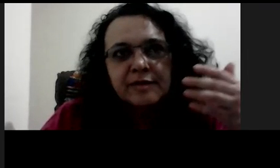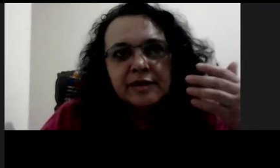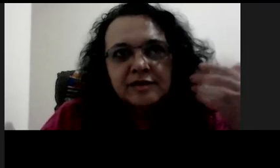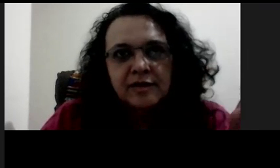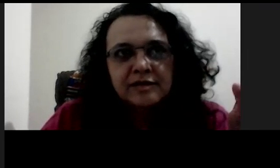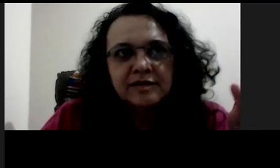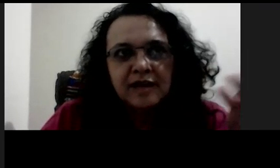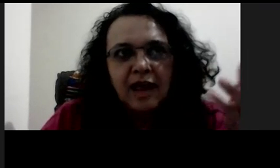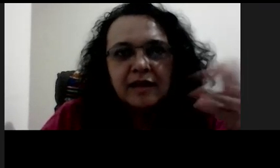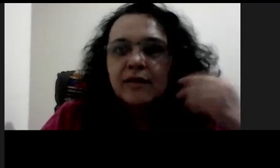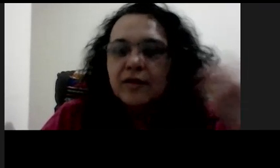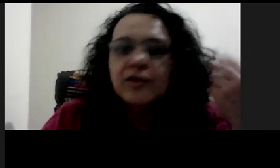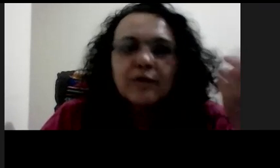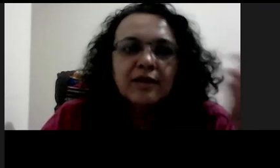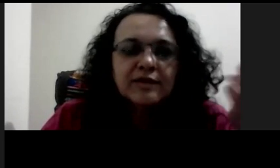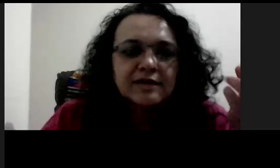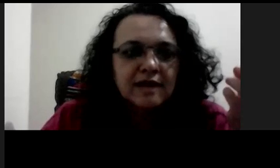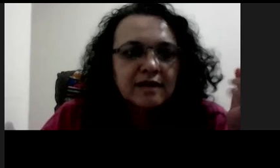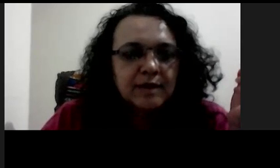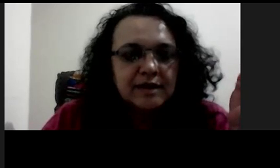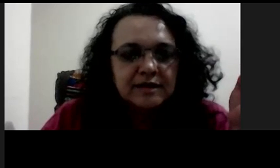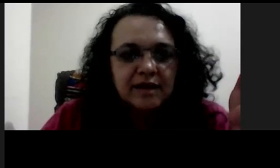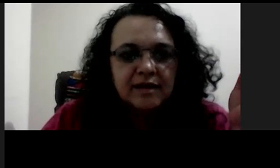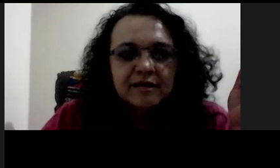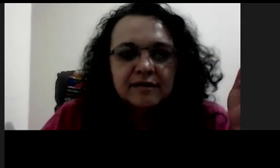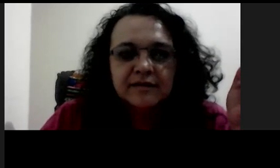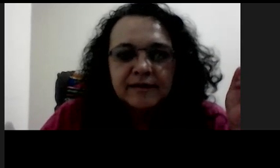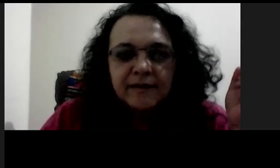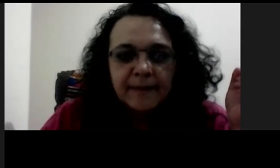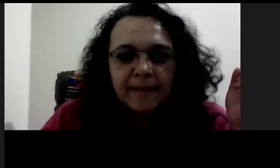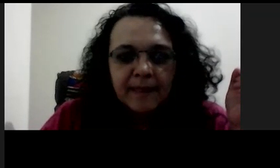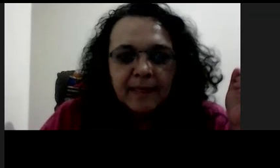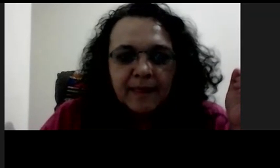learn songs that you can understand what they say.